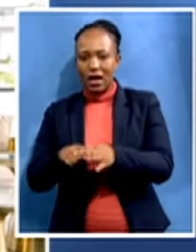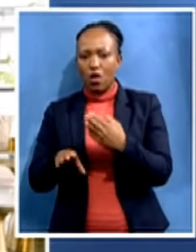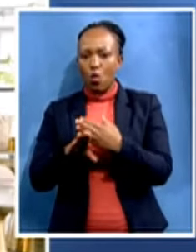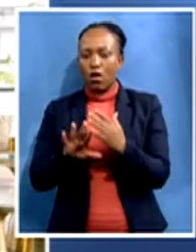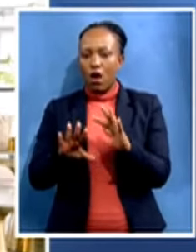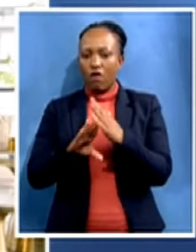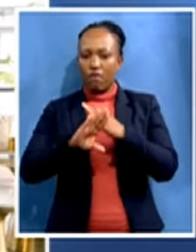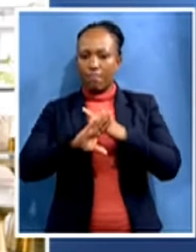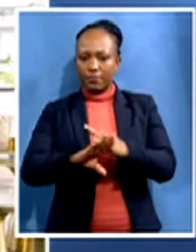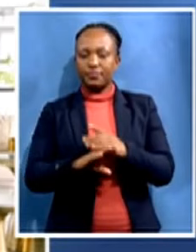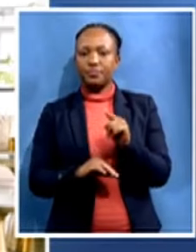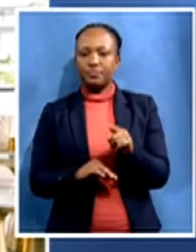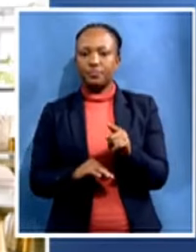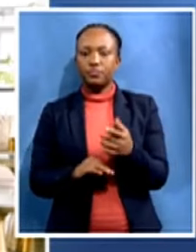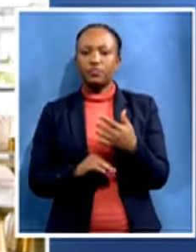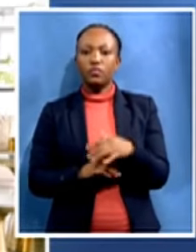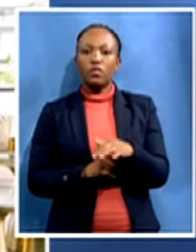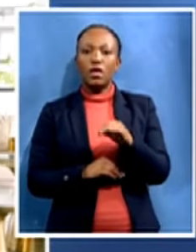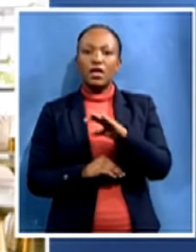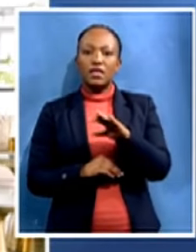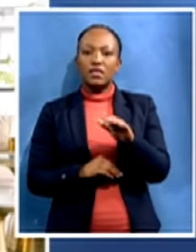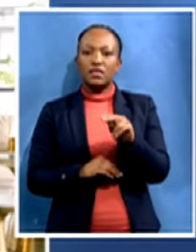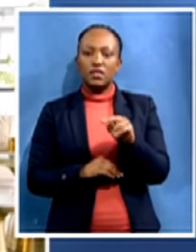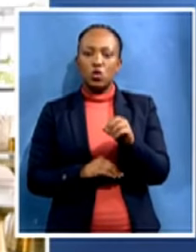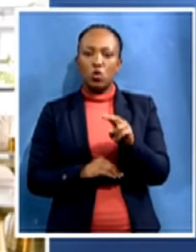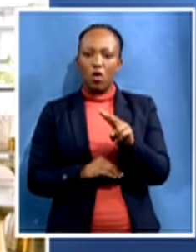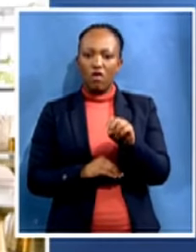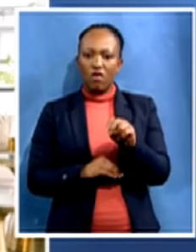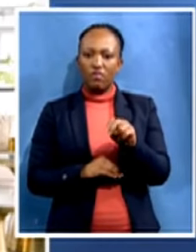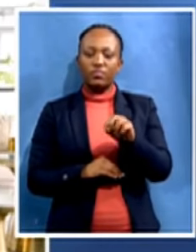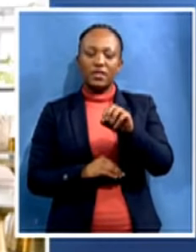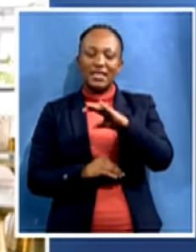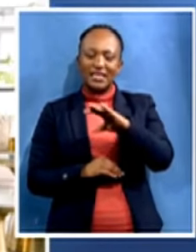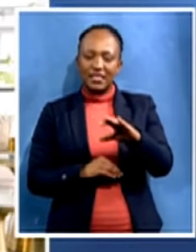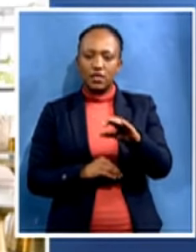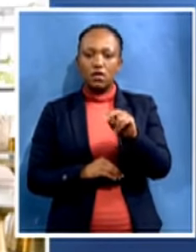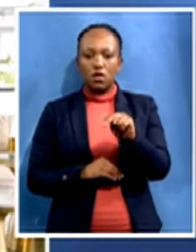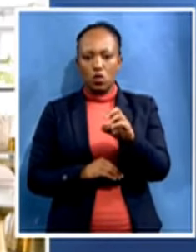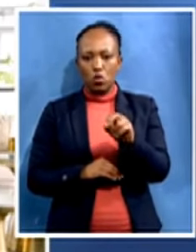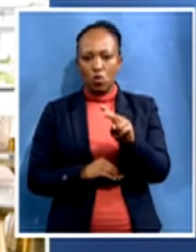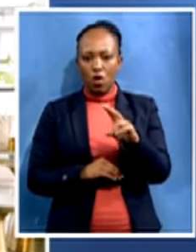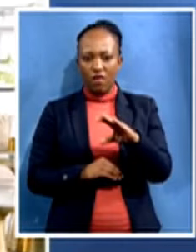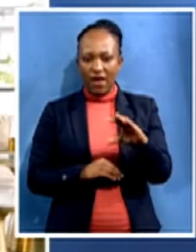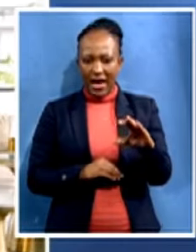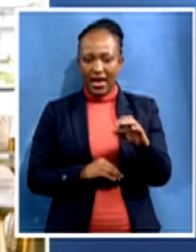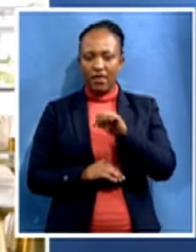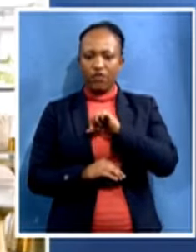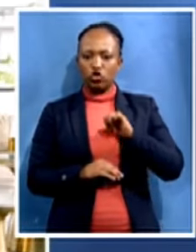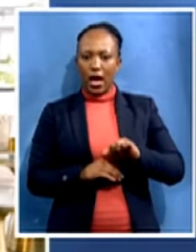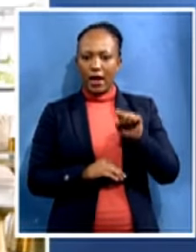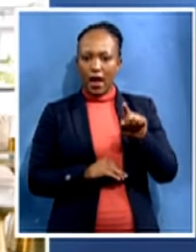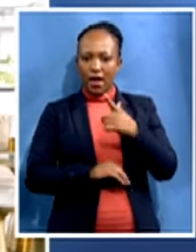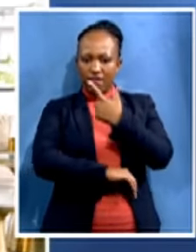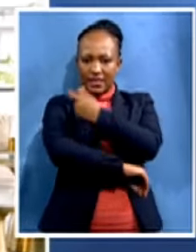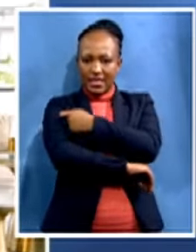which is the vaccine that is from China, that also, is effective, but maybe not to the same level as